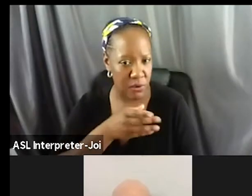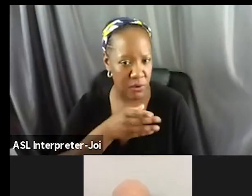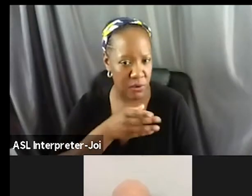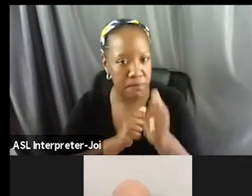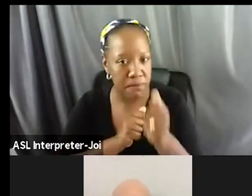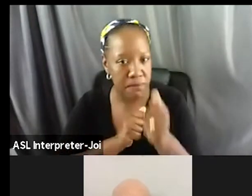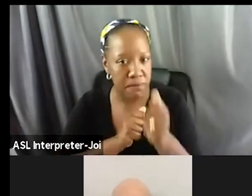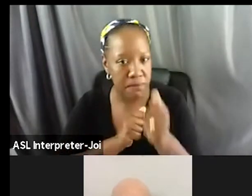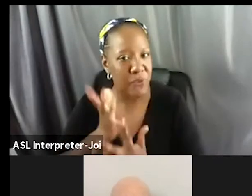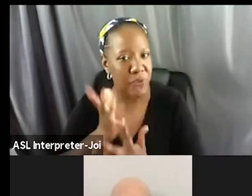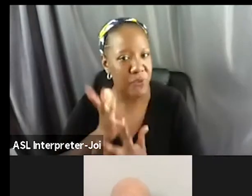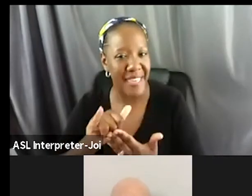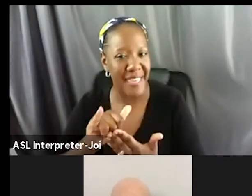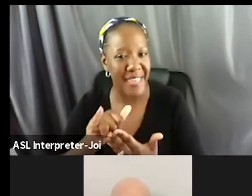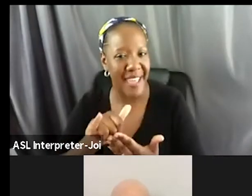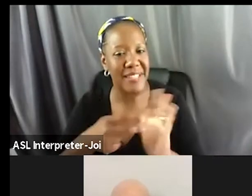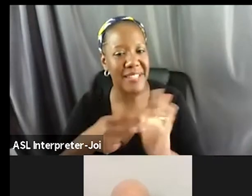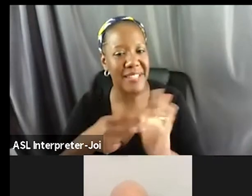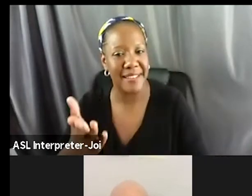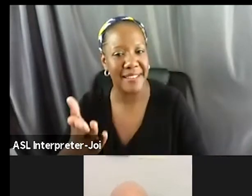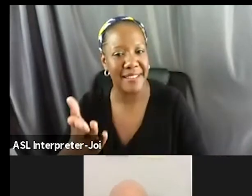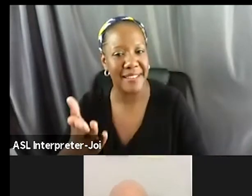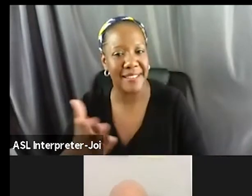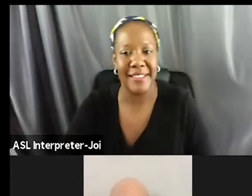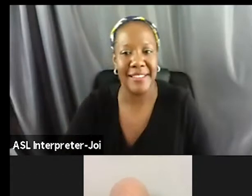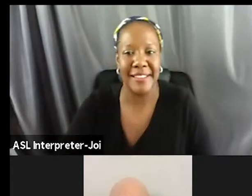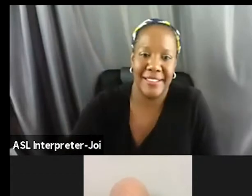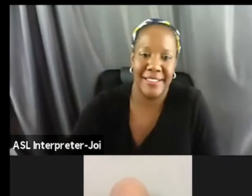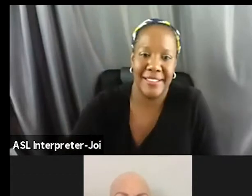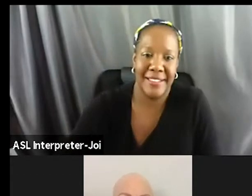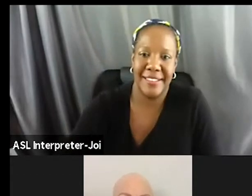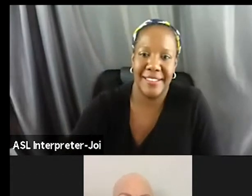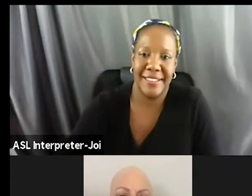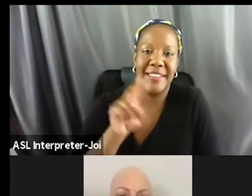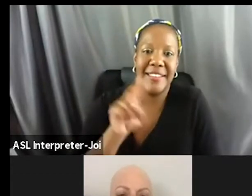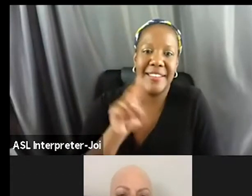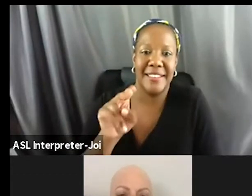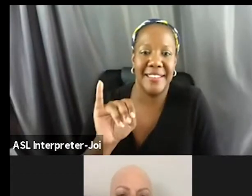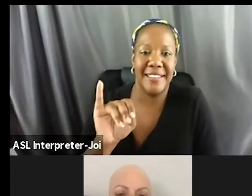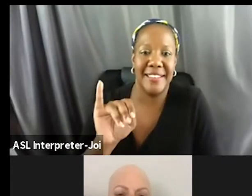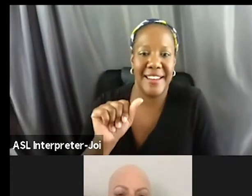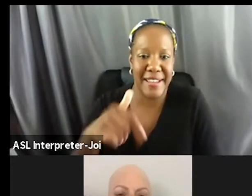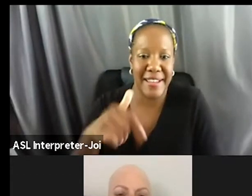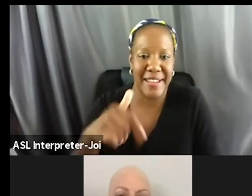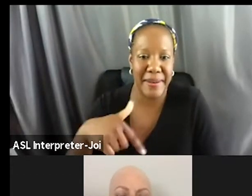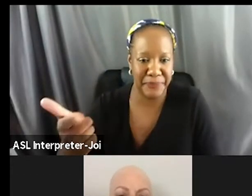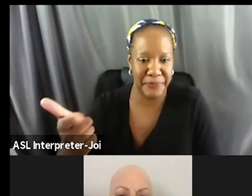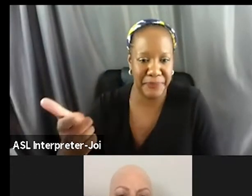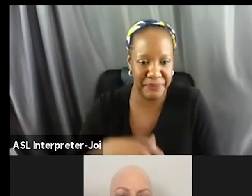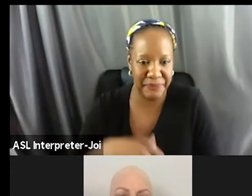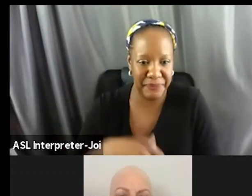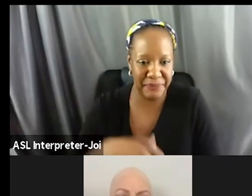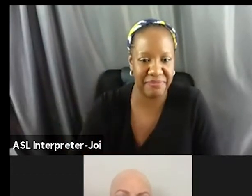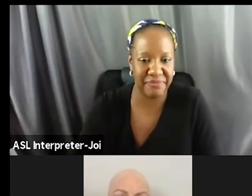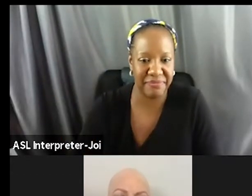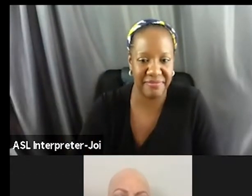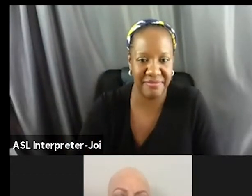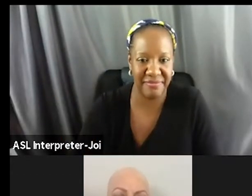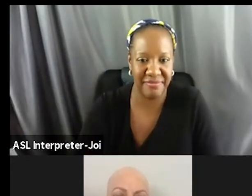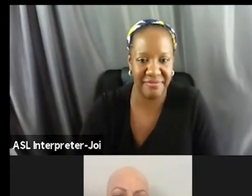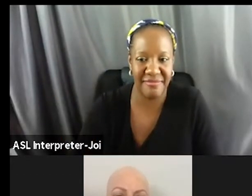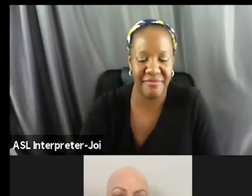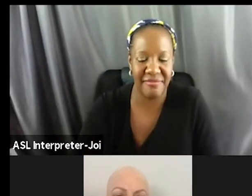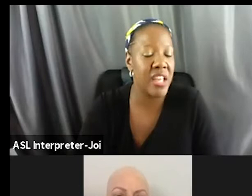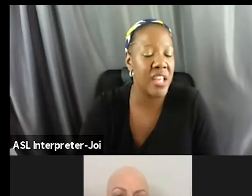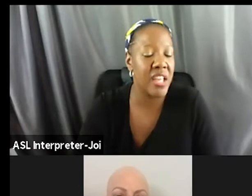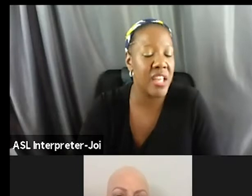You know what? I'll go. This is Naya. you know, Janice knows, just losing,